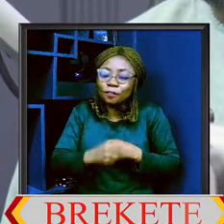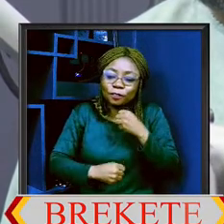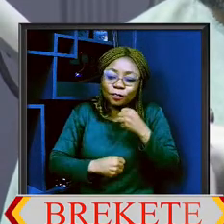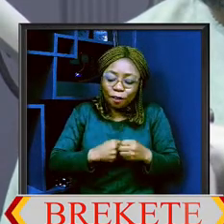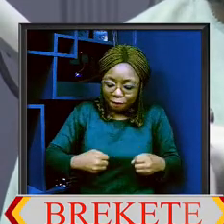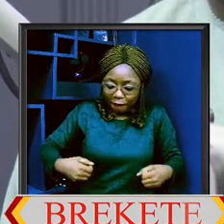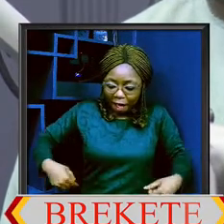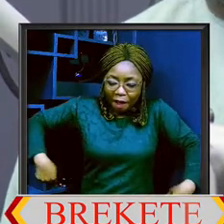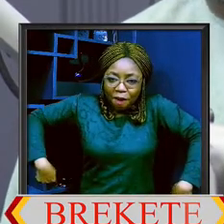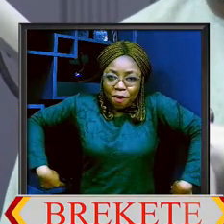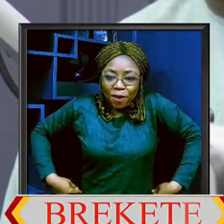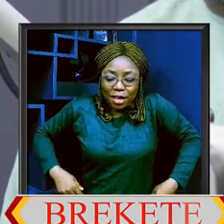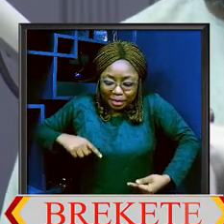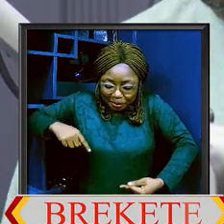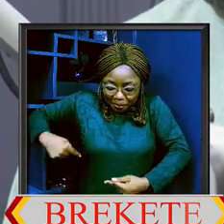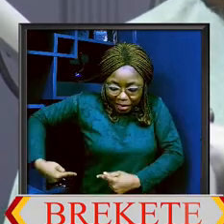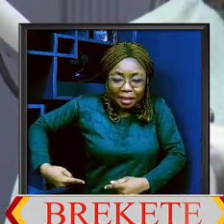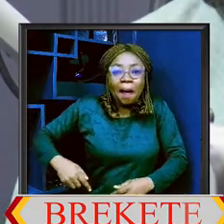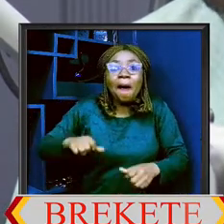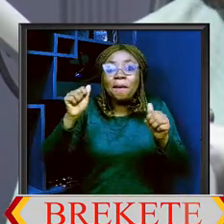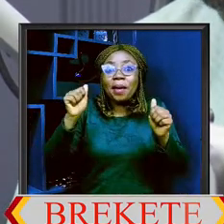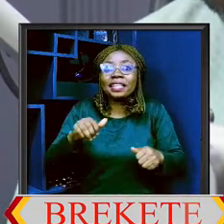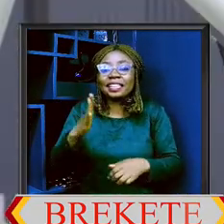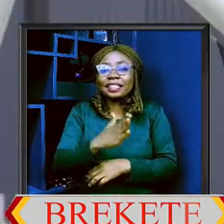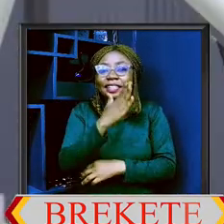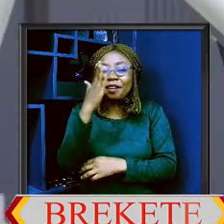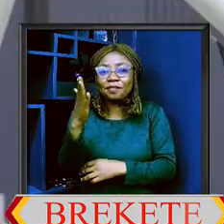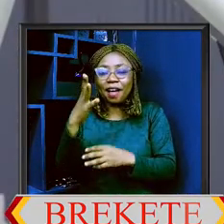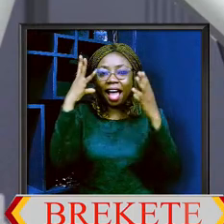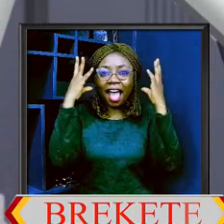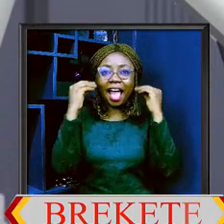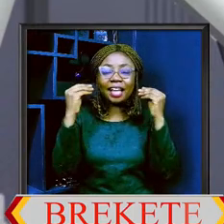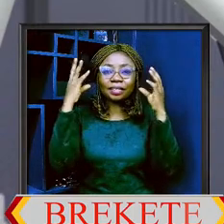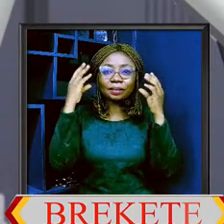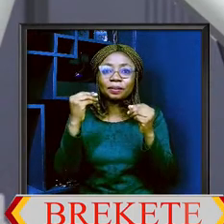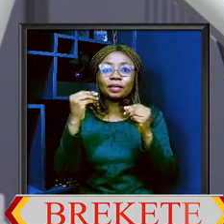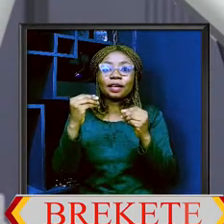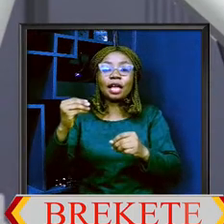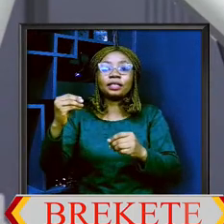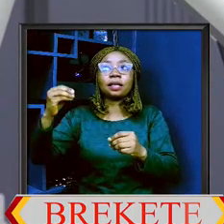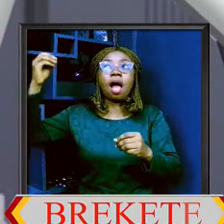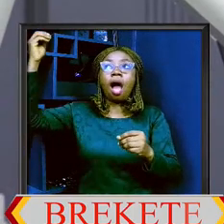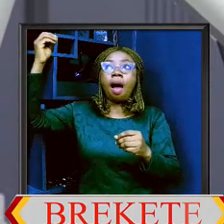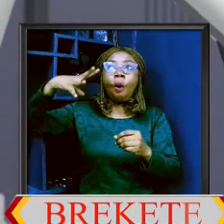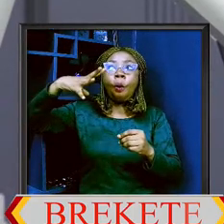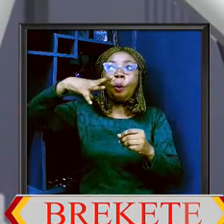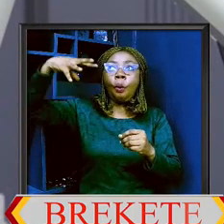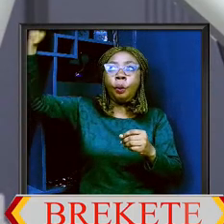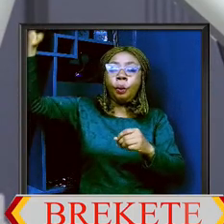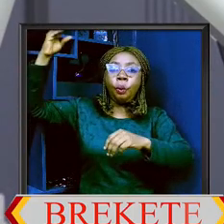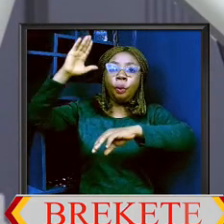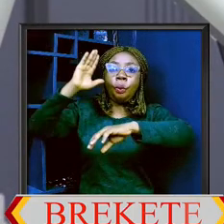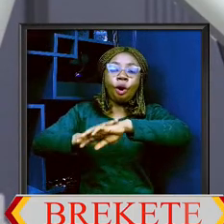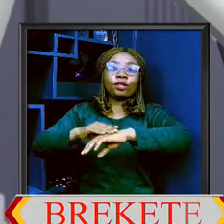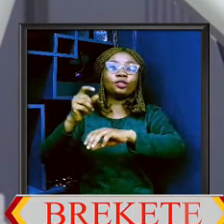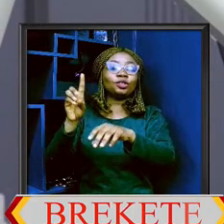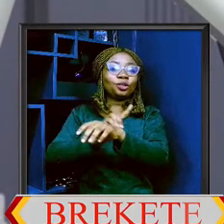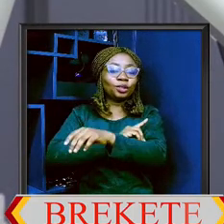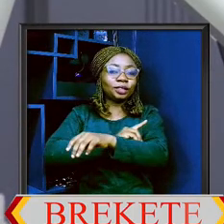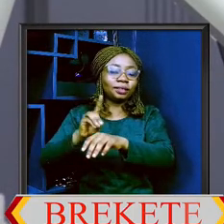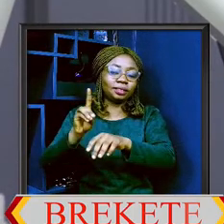amen amen thank you may he never experience power failure on duty amen amen